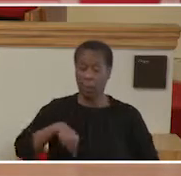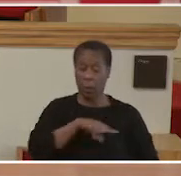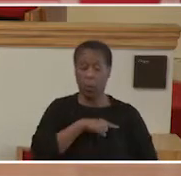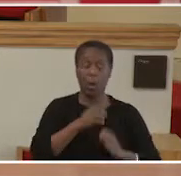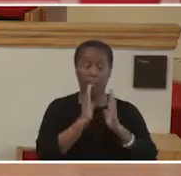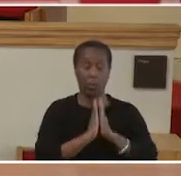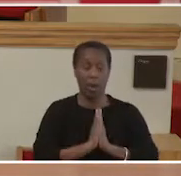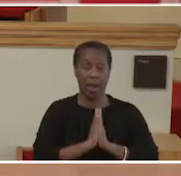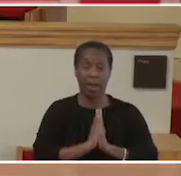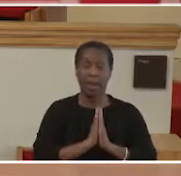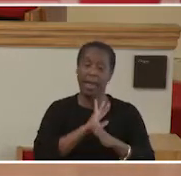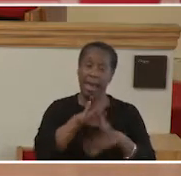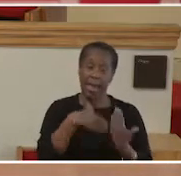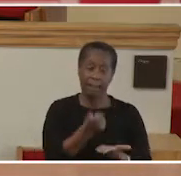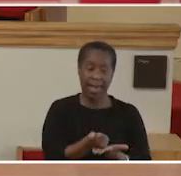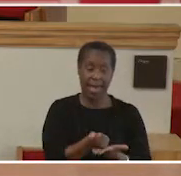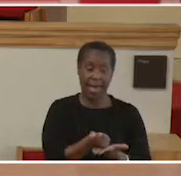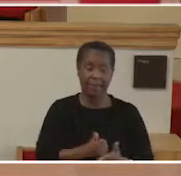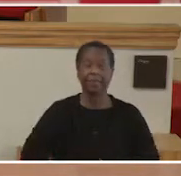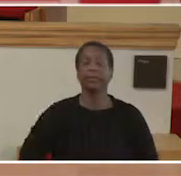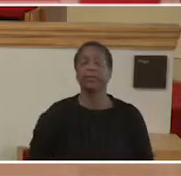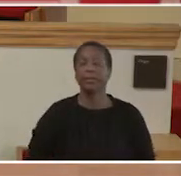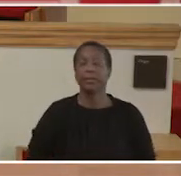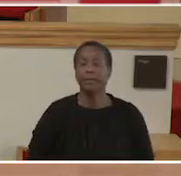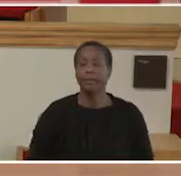pray. Amen.